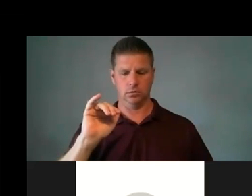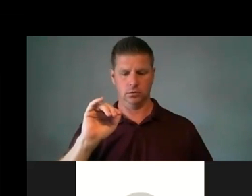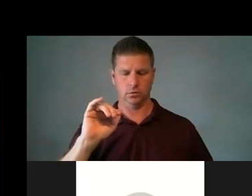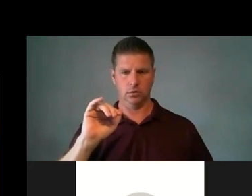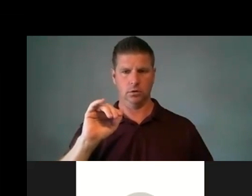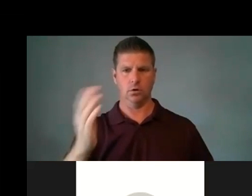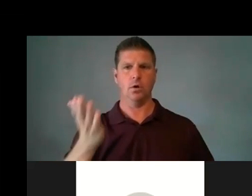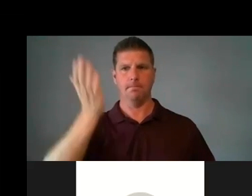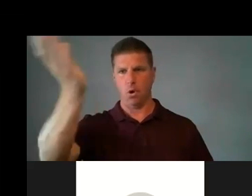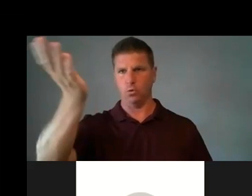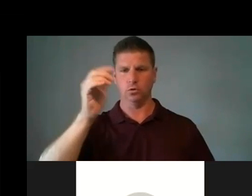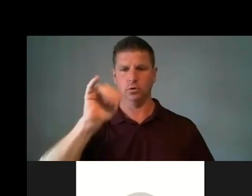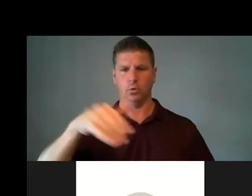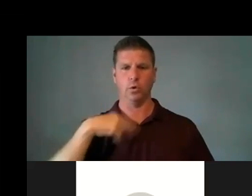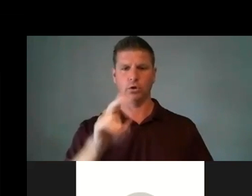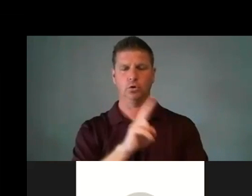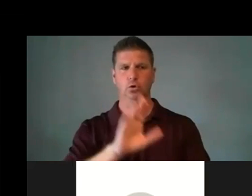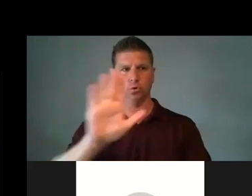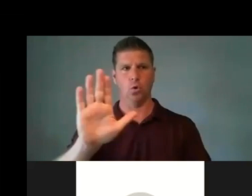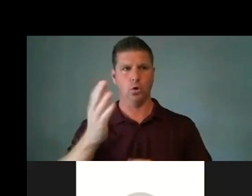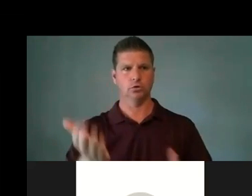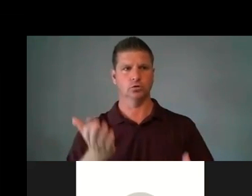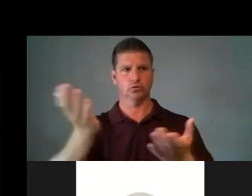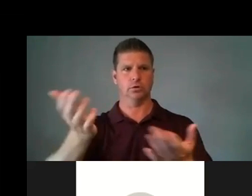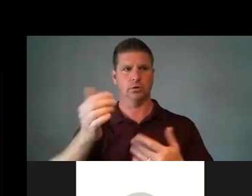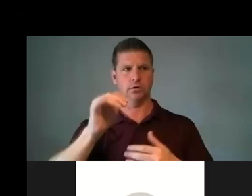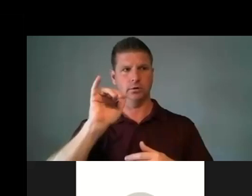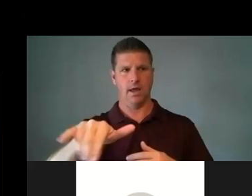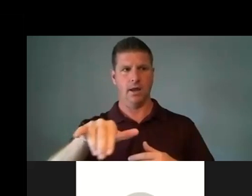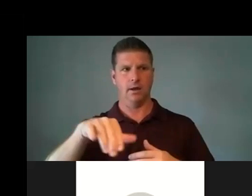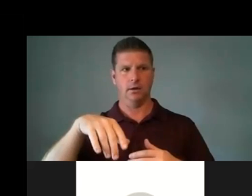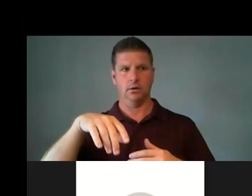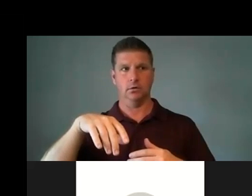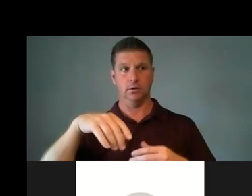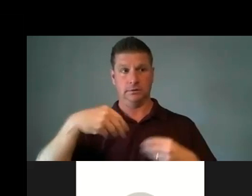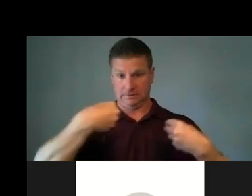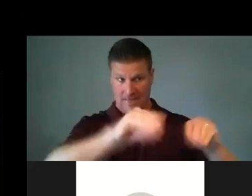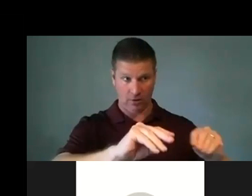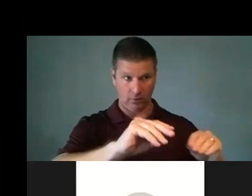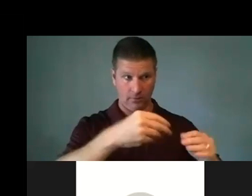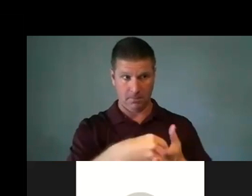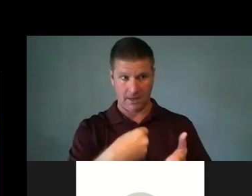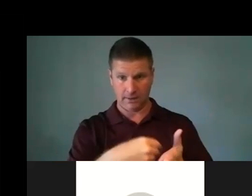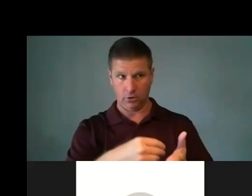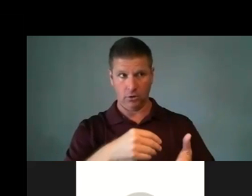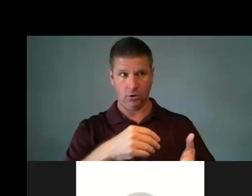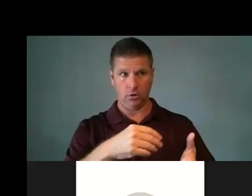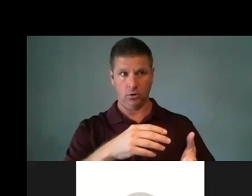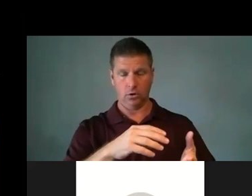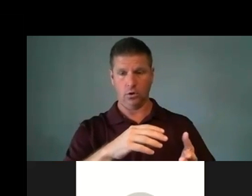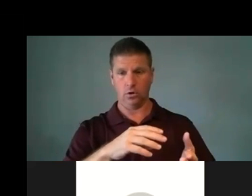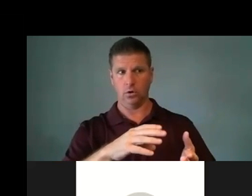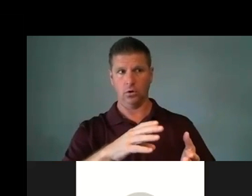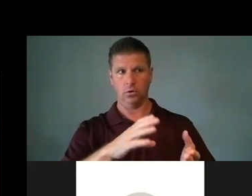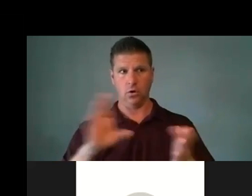motion that we use your suggestion that proceeds from the sale of this building go